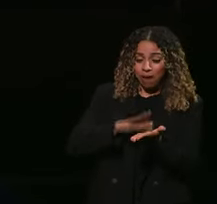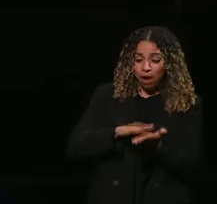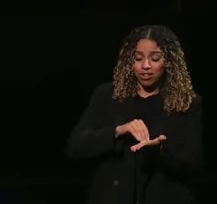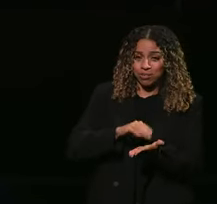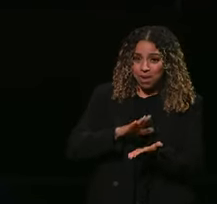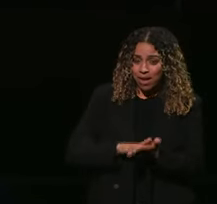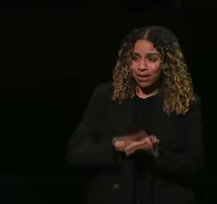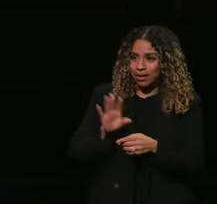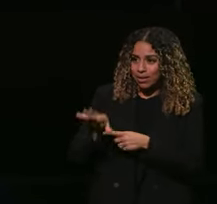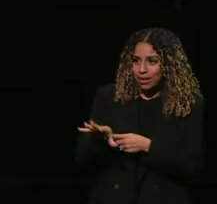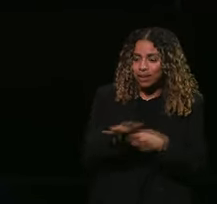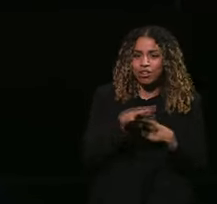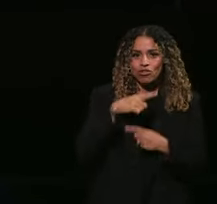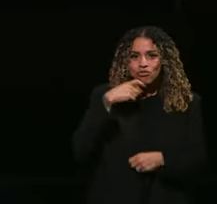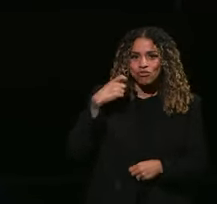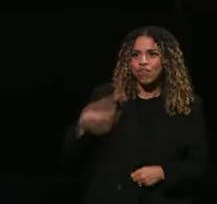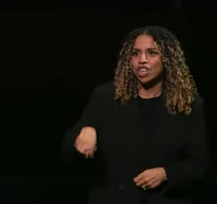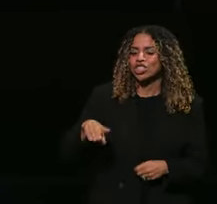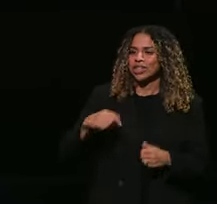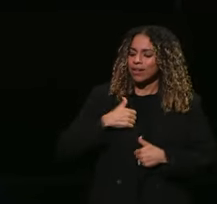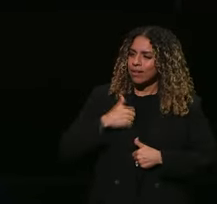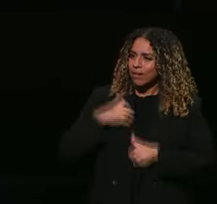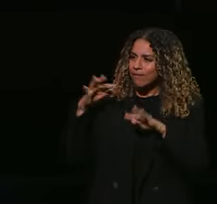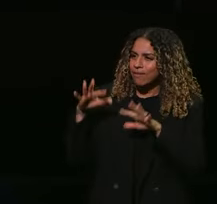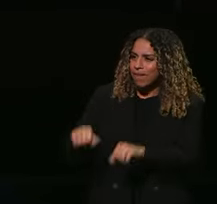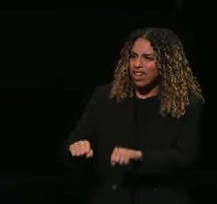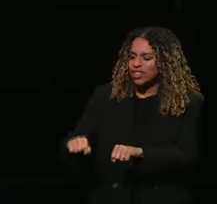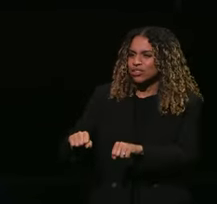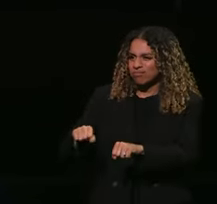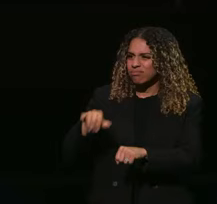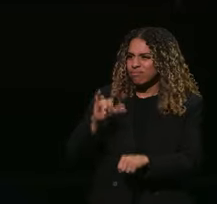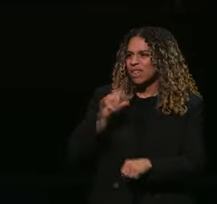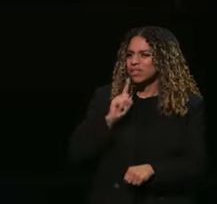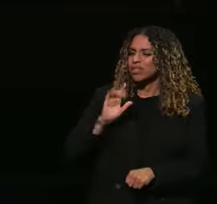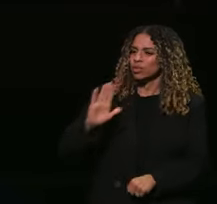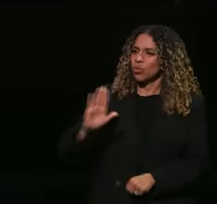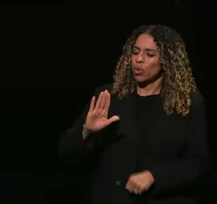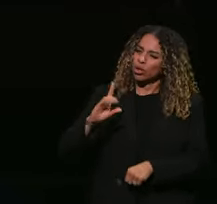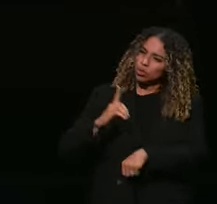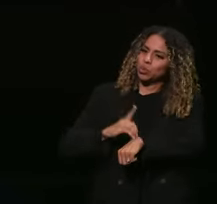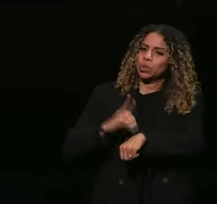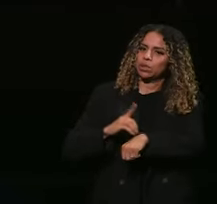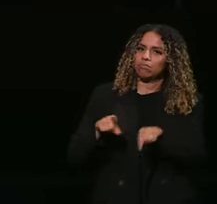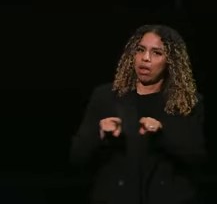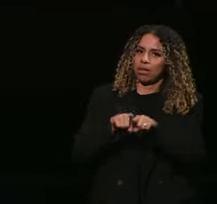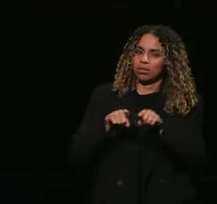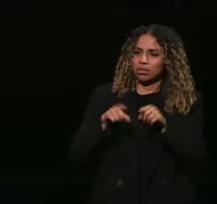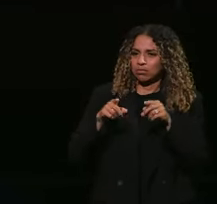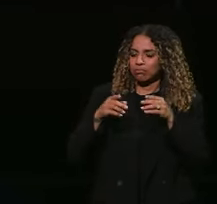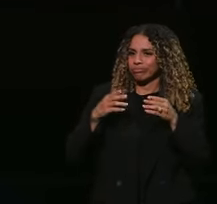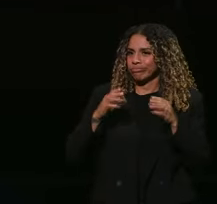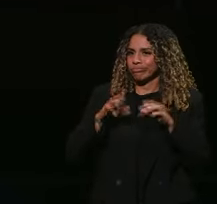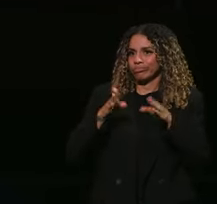of Mariupol was a civic responsibility. Could you expand on that?